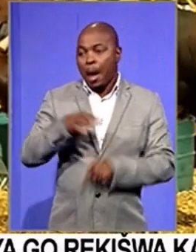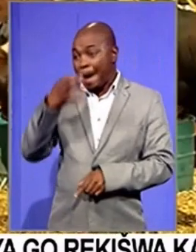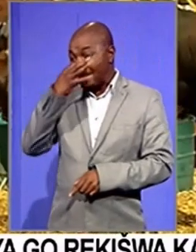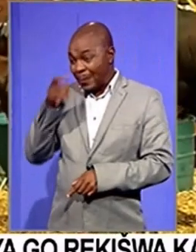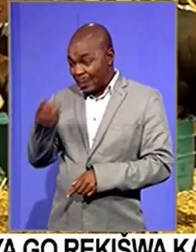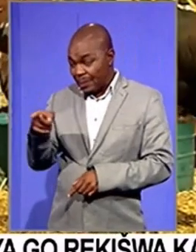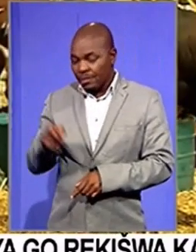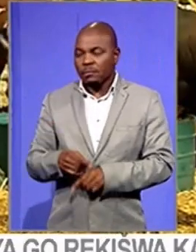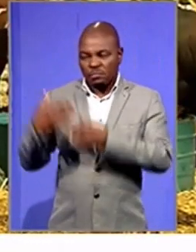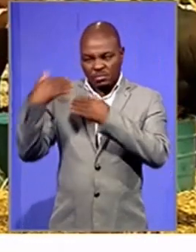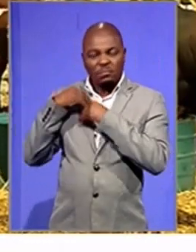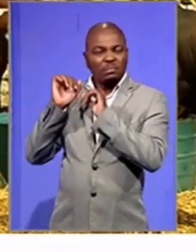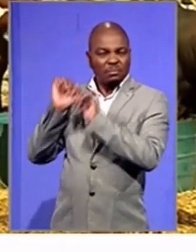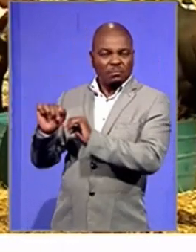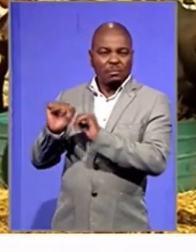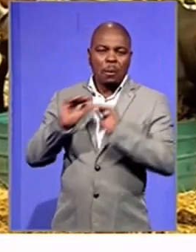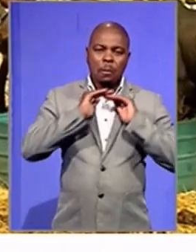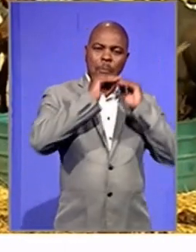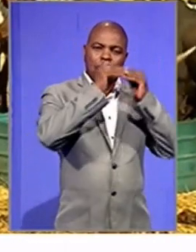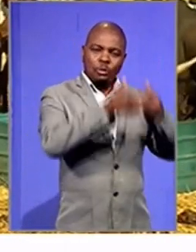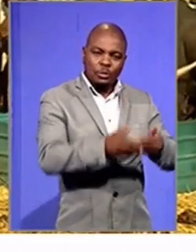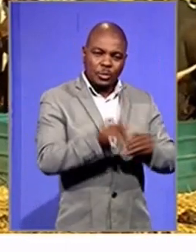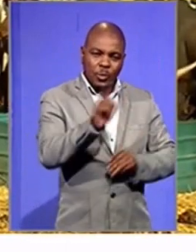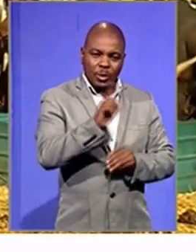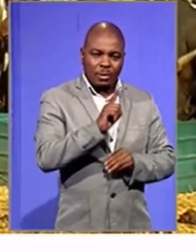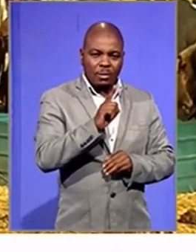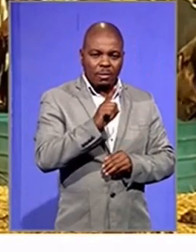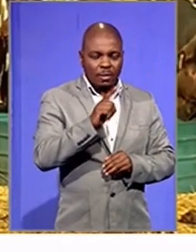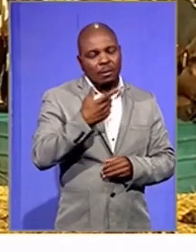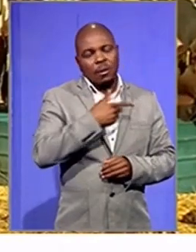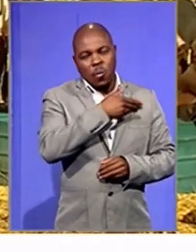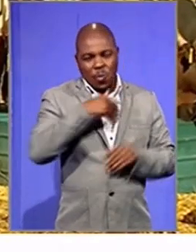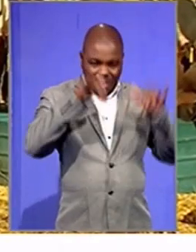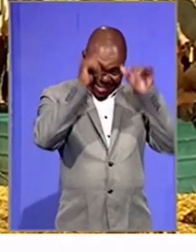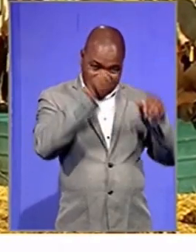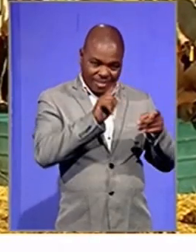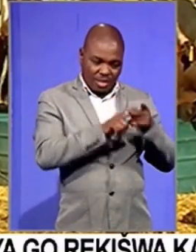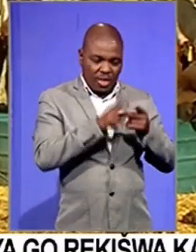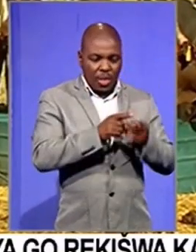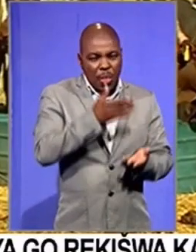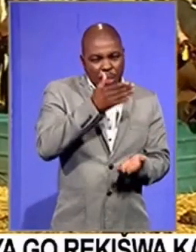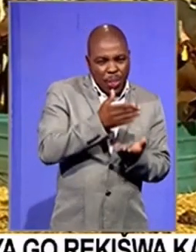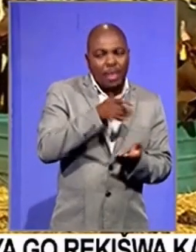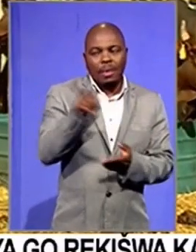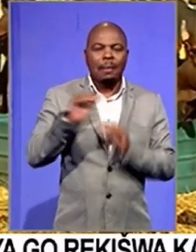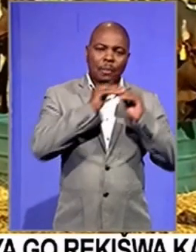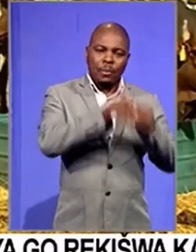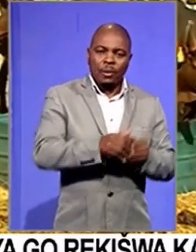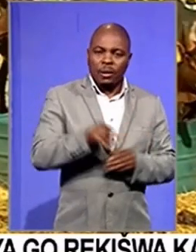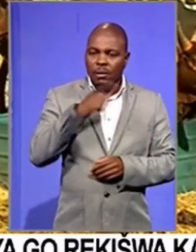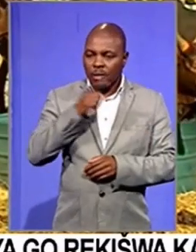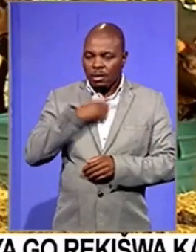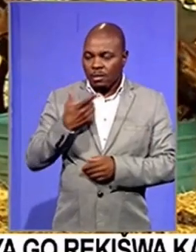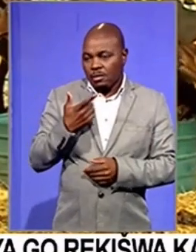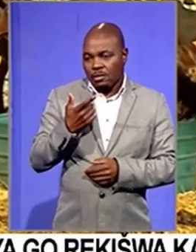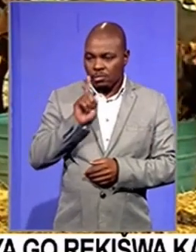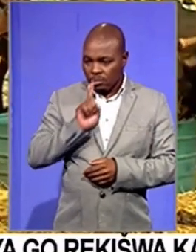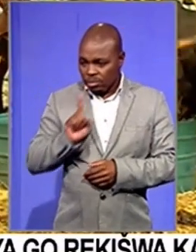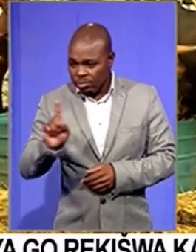their duties and responsibility to protect the females and the young ones. That is why you can't just go closer to